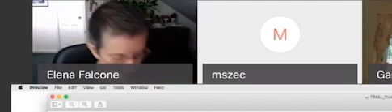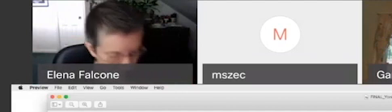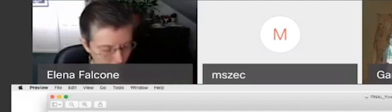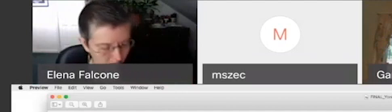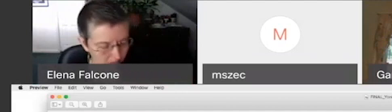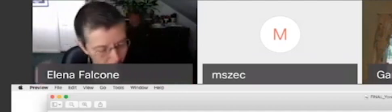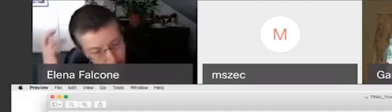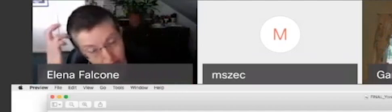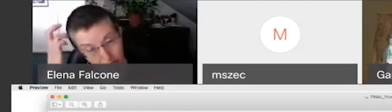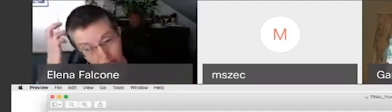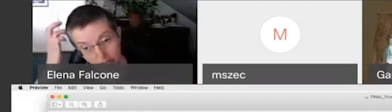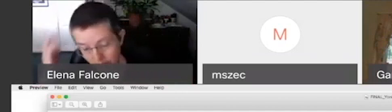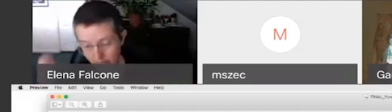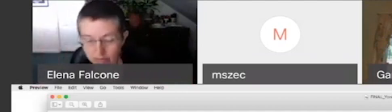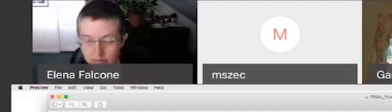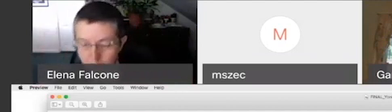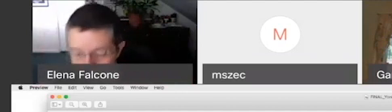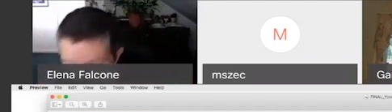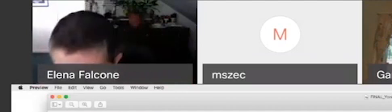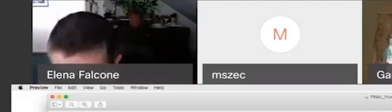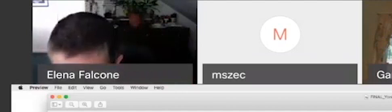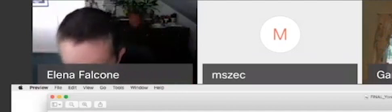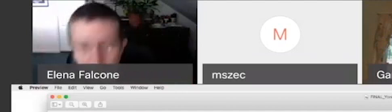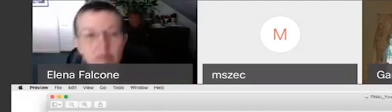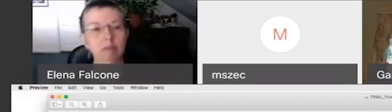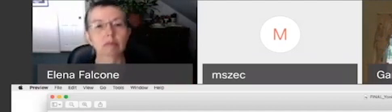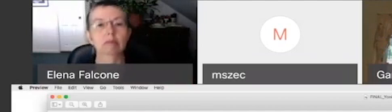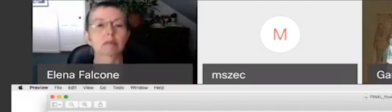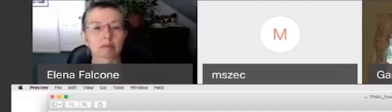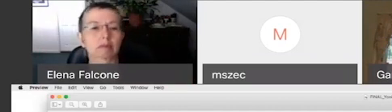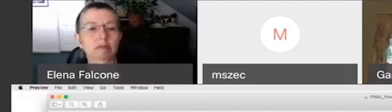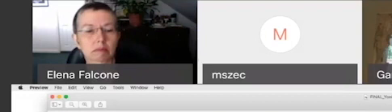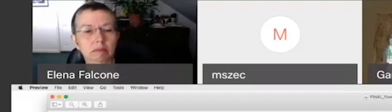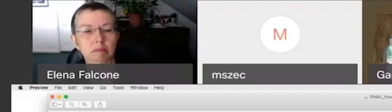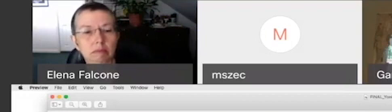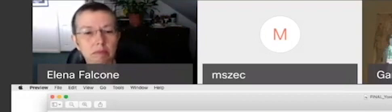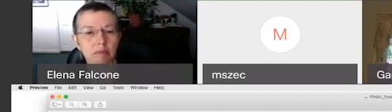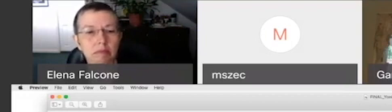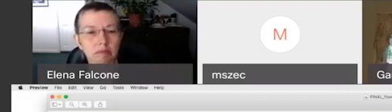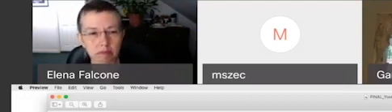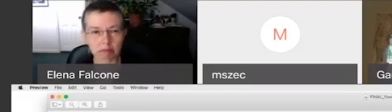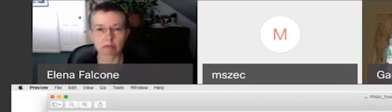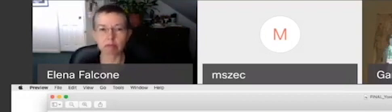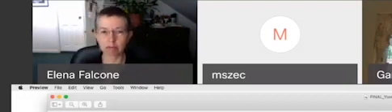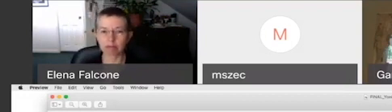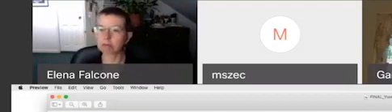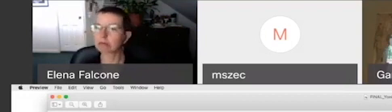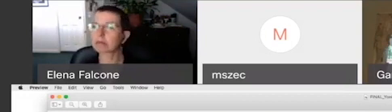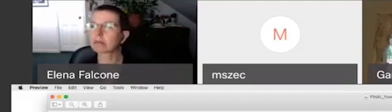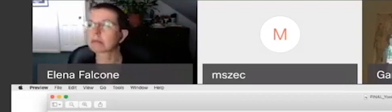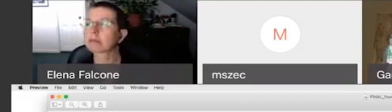and over, frail, disabled, homebound, not able to cook for yourself, not able to shop for